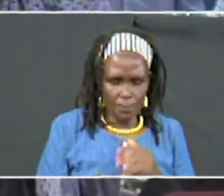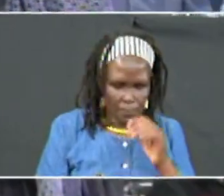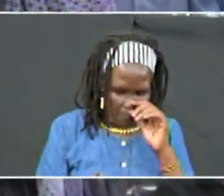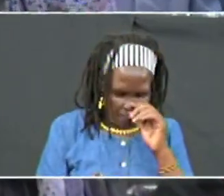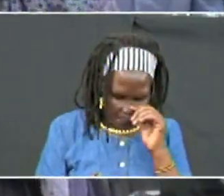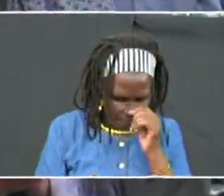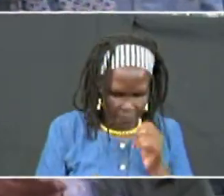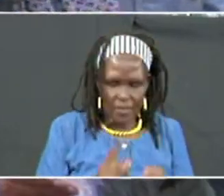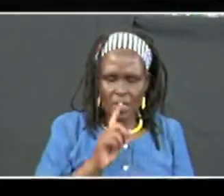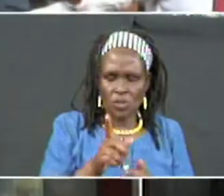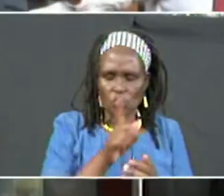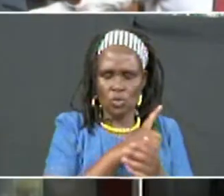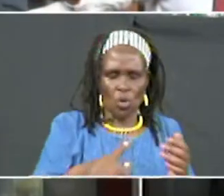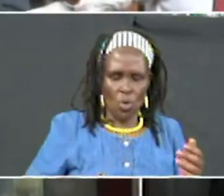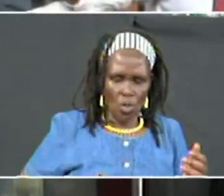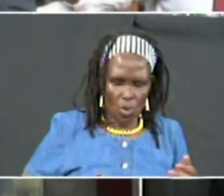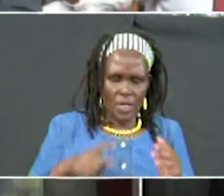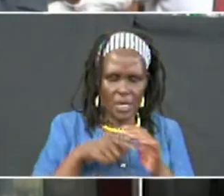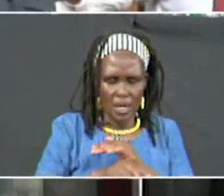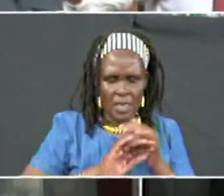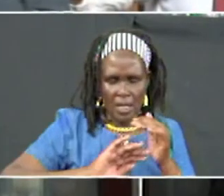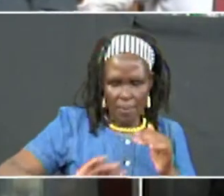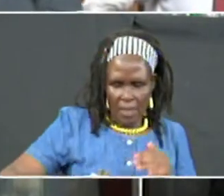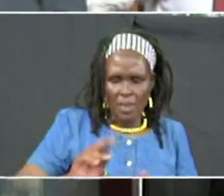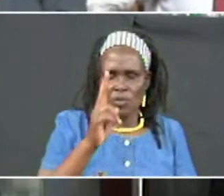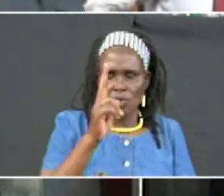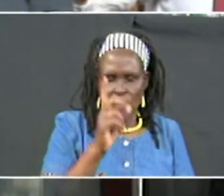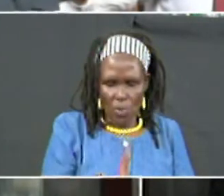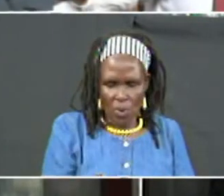So, Lord, in the remaining 21 days,